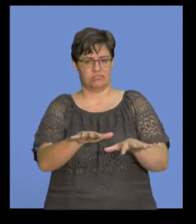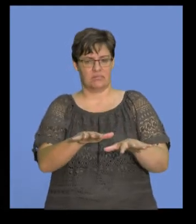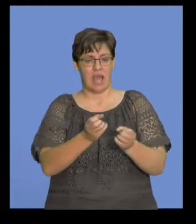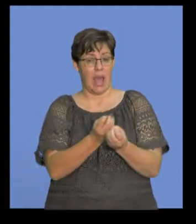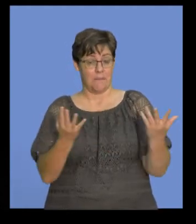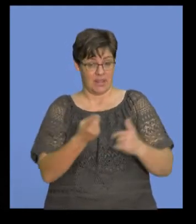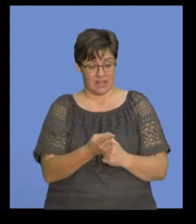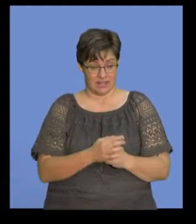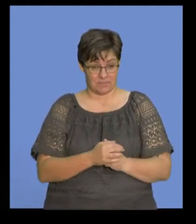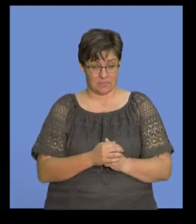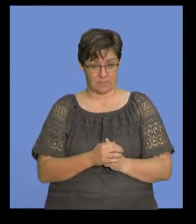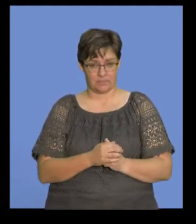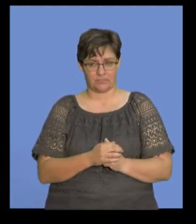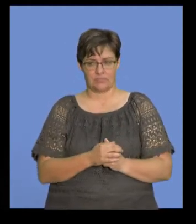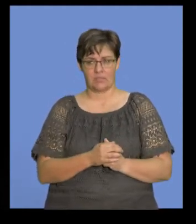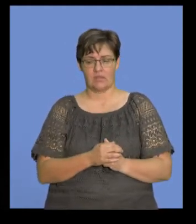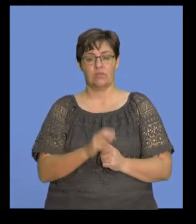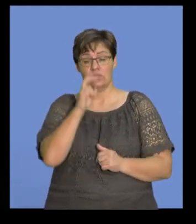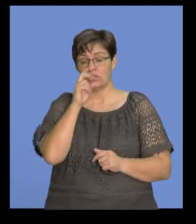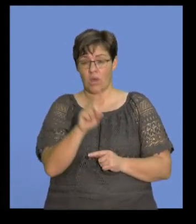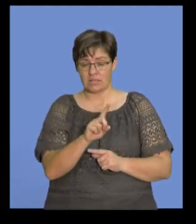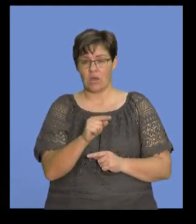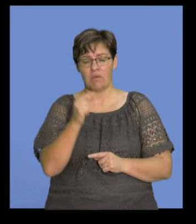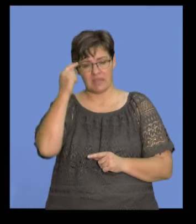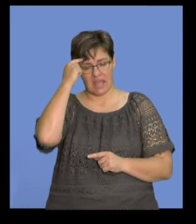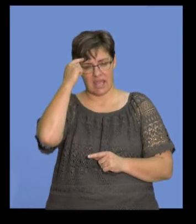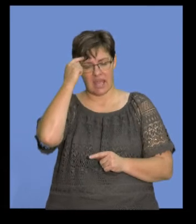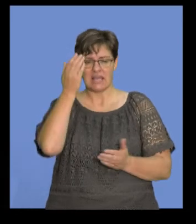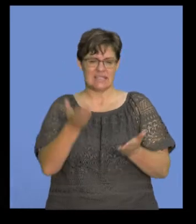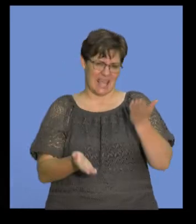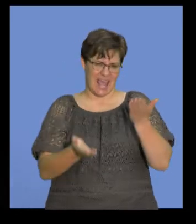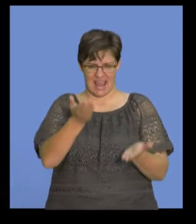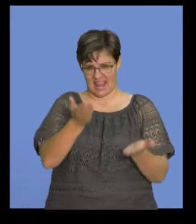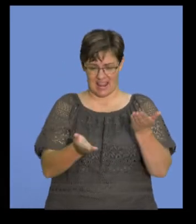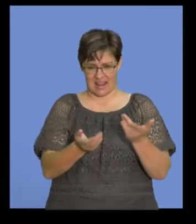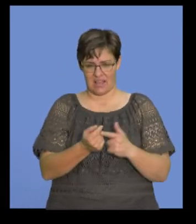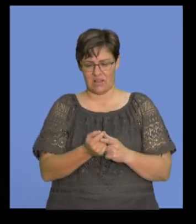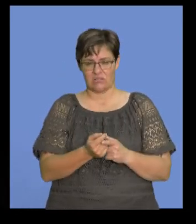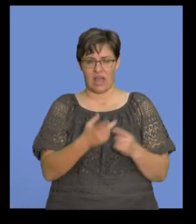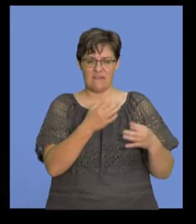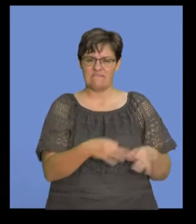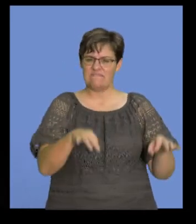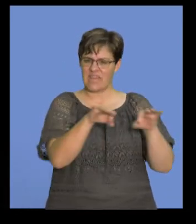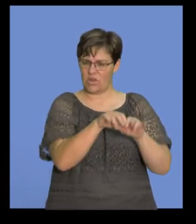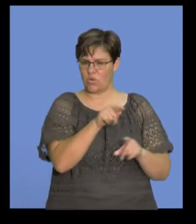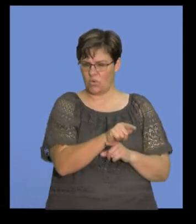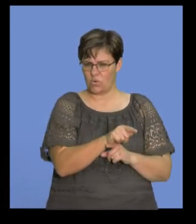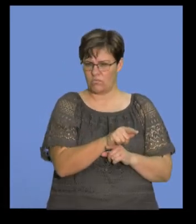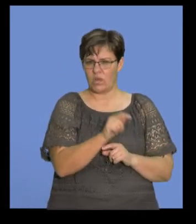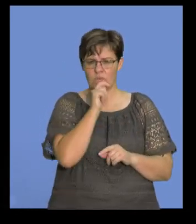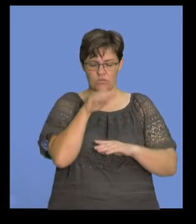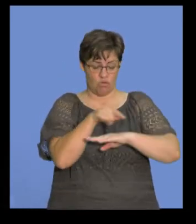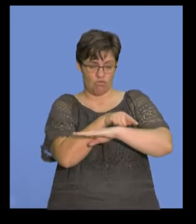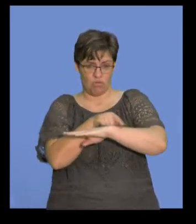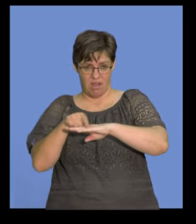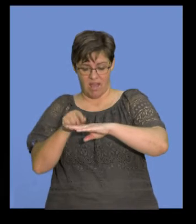released, quantity of oxygen released would be. So that would require that you figure out the scale. And so in this case, that's the value of the scale.